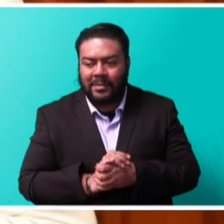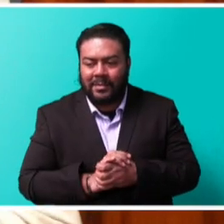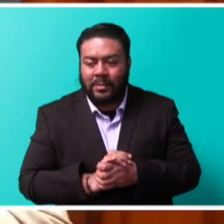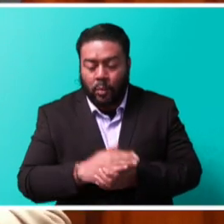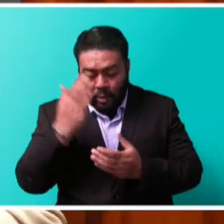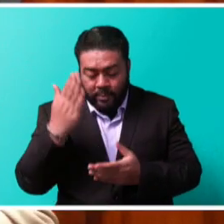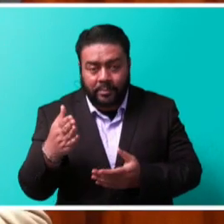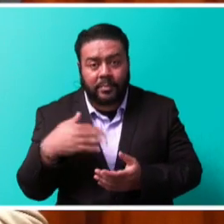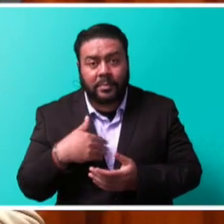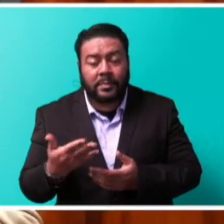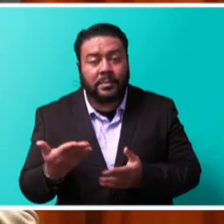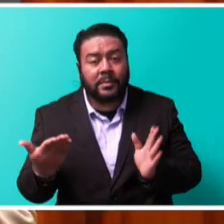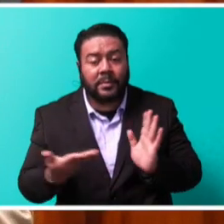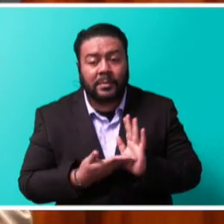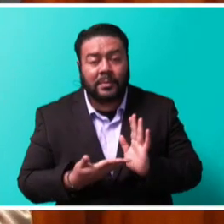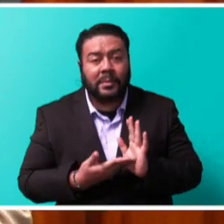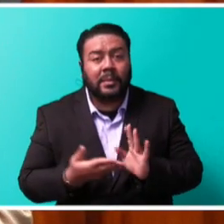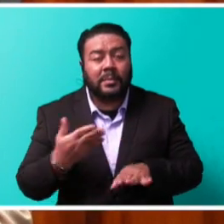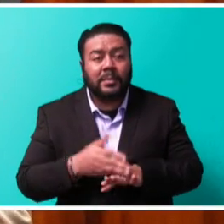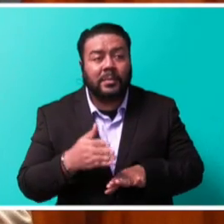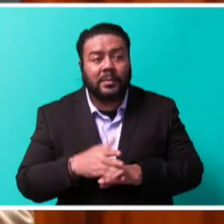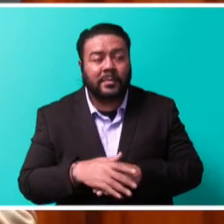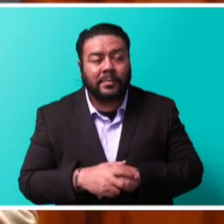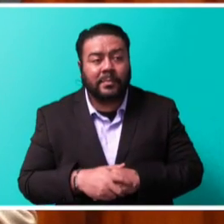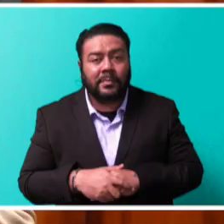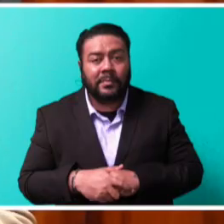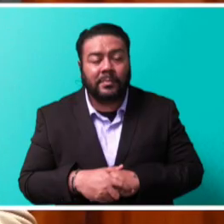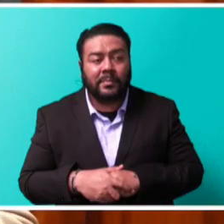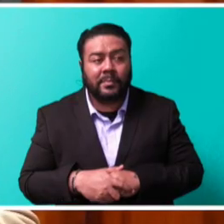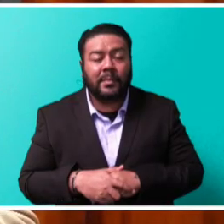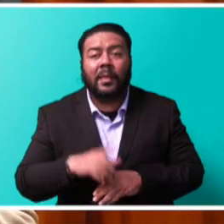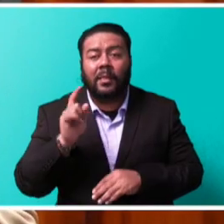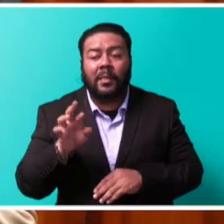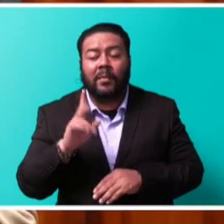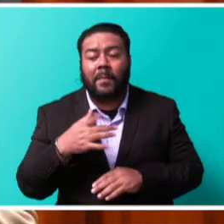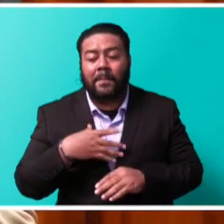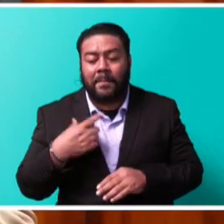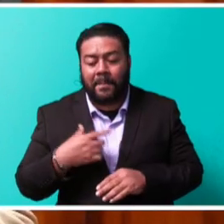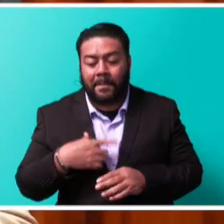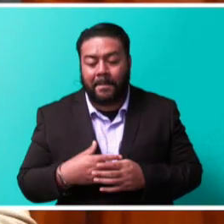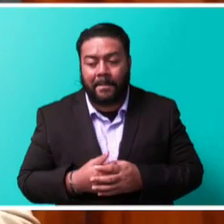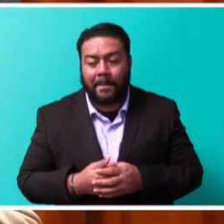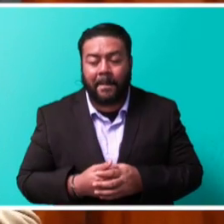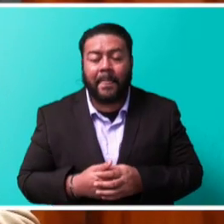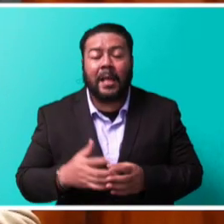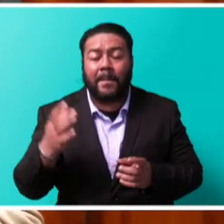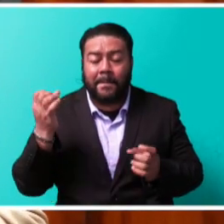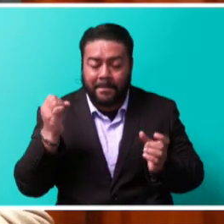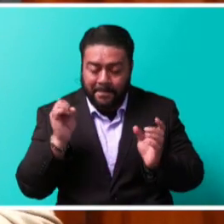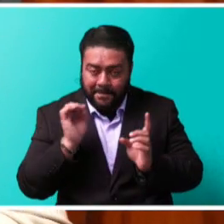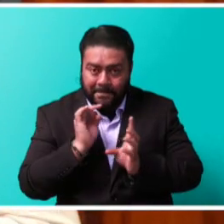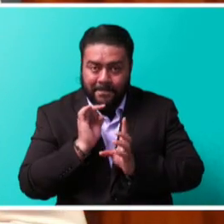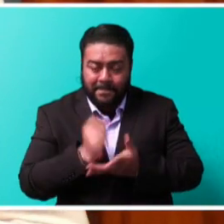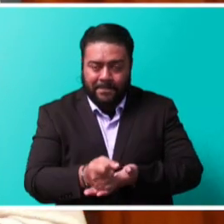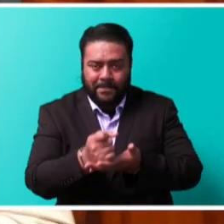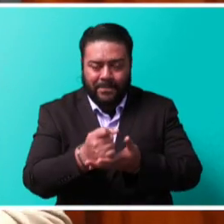Speaker, the new Code of Forest Practices will therefore become a key operational instrument supporting the